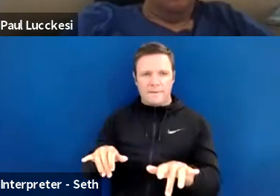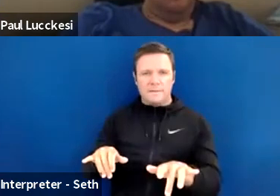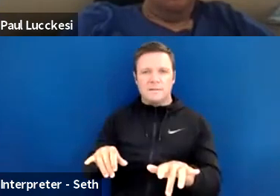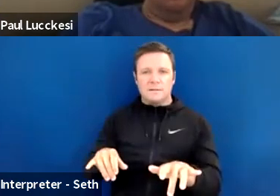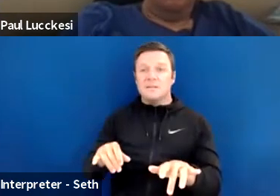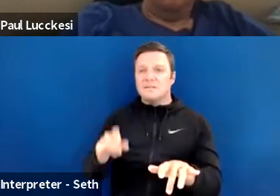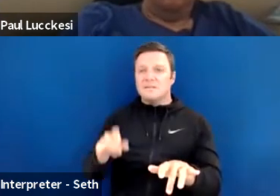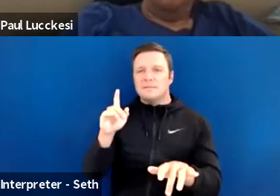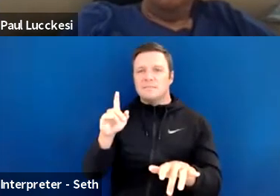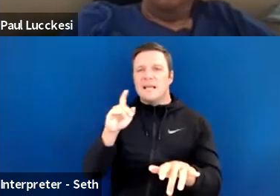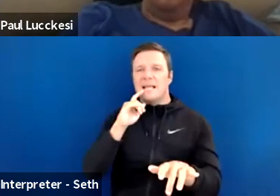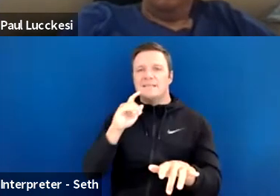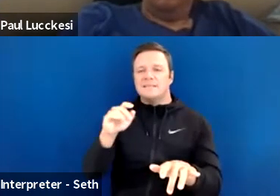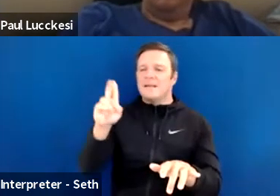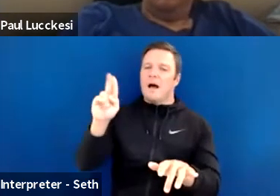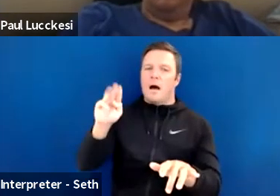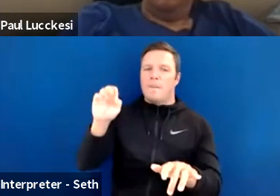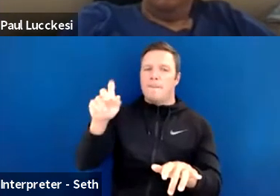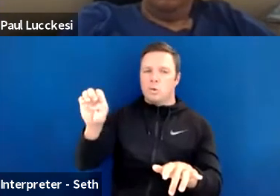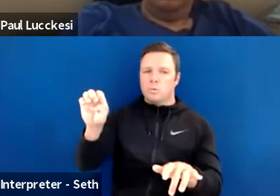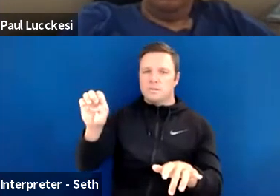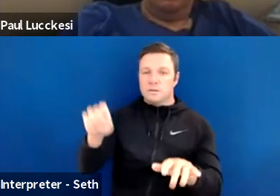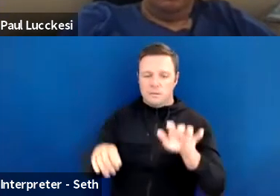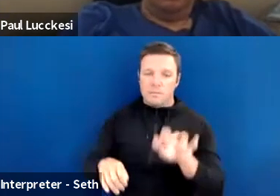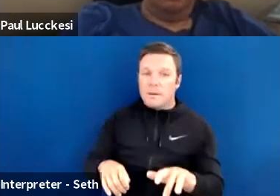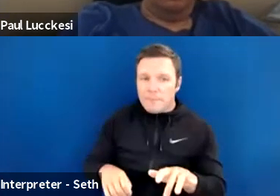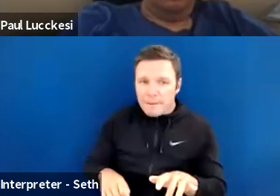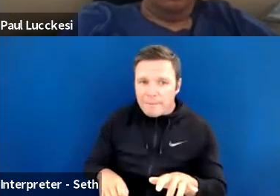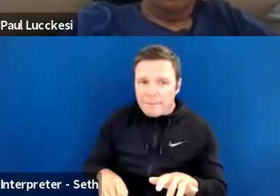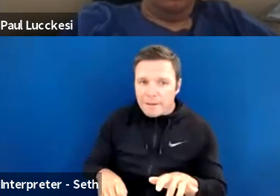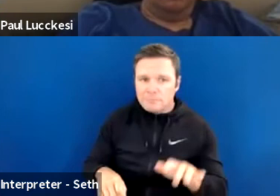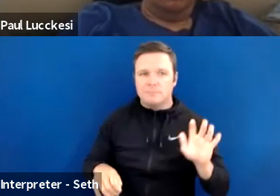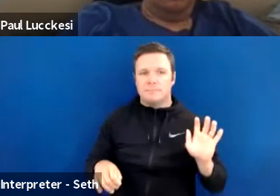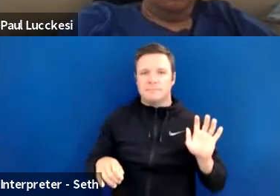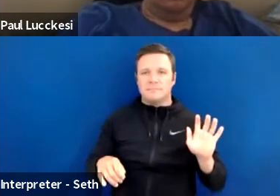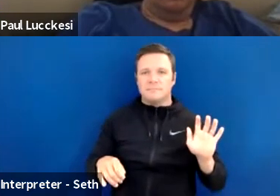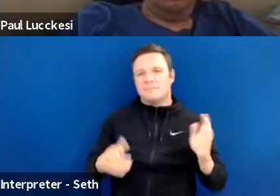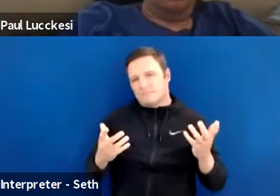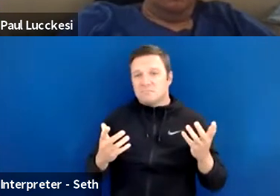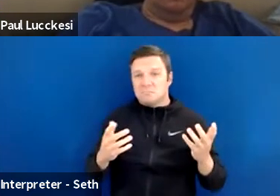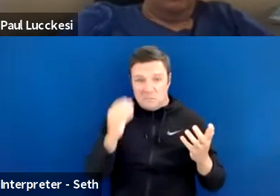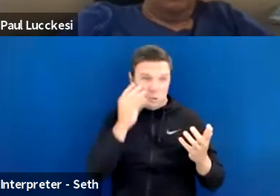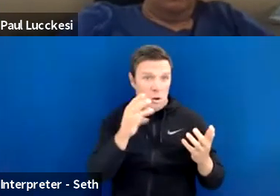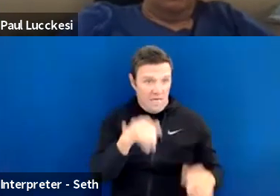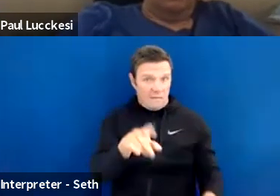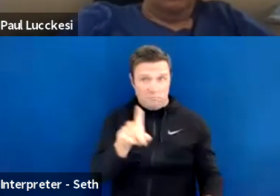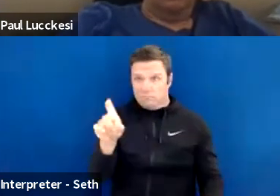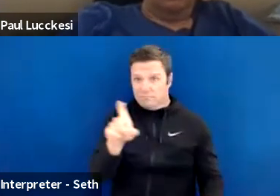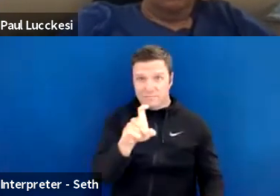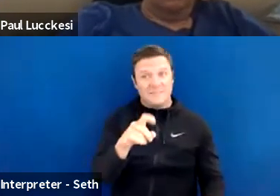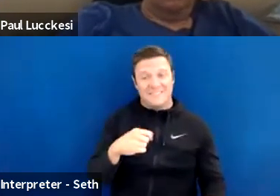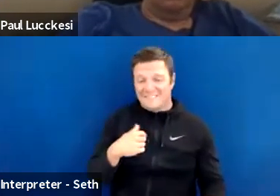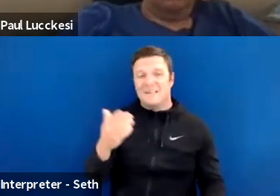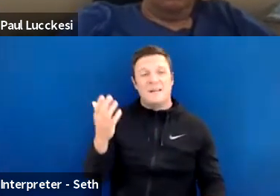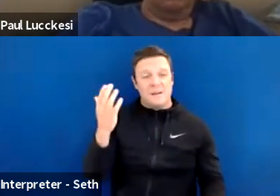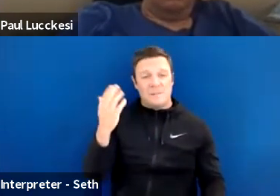talk, it's open, and then when you lift off the space bar, it mutes you back. Because I spend a lot of time